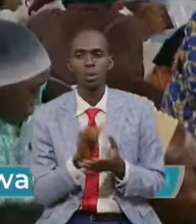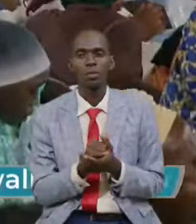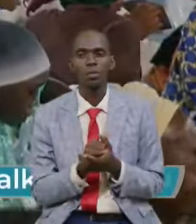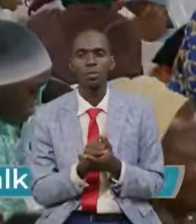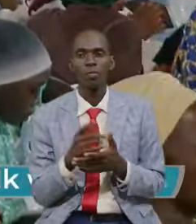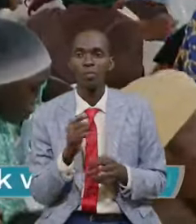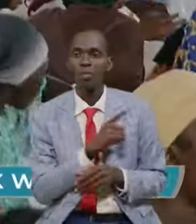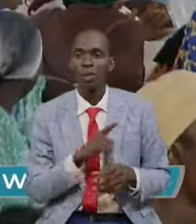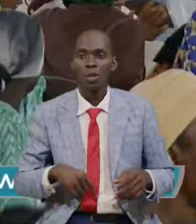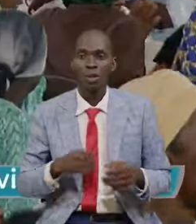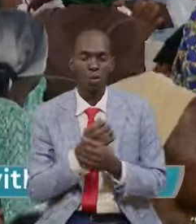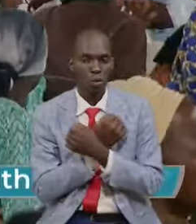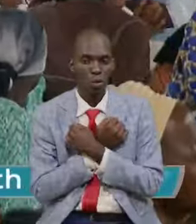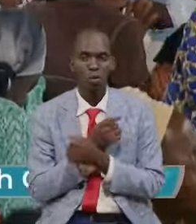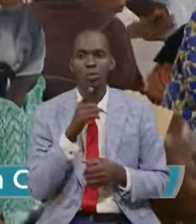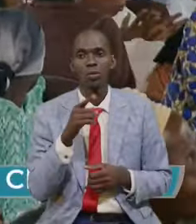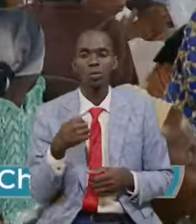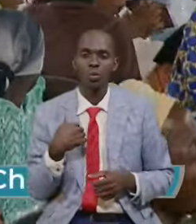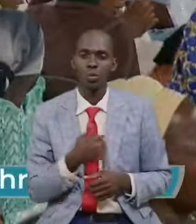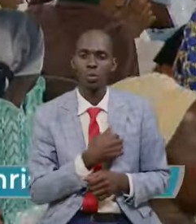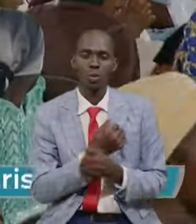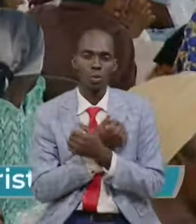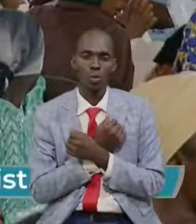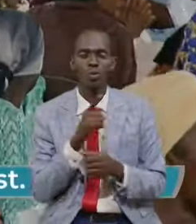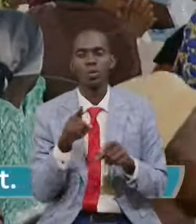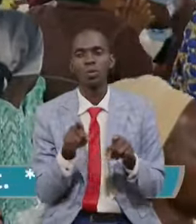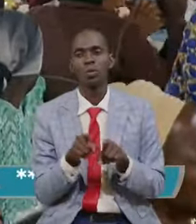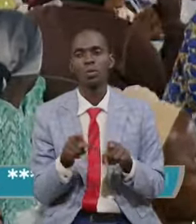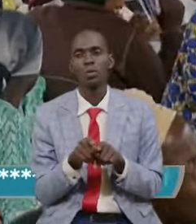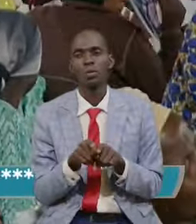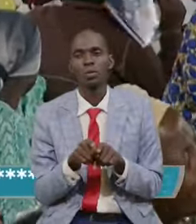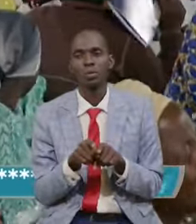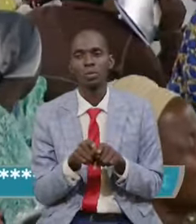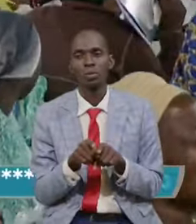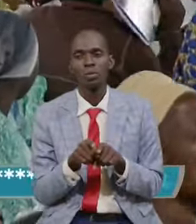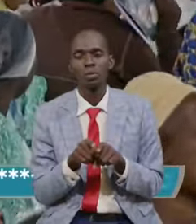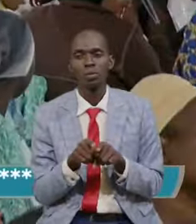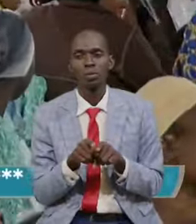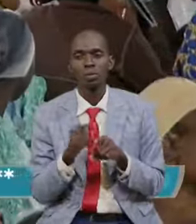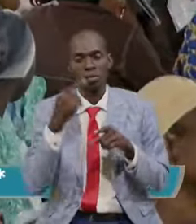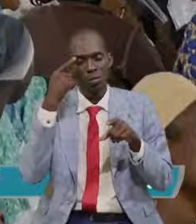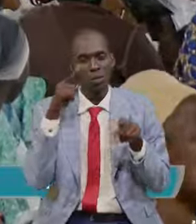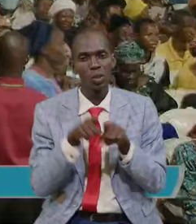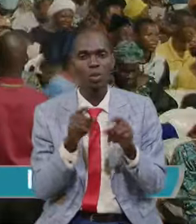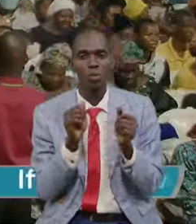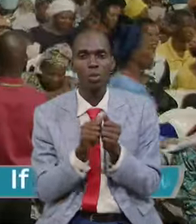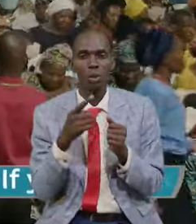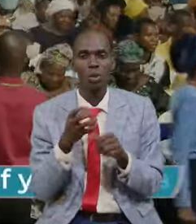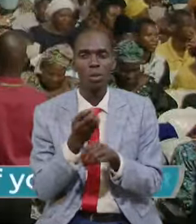you and we love you too. Cooperate with the counselors so we can be of help to you.